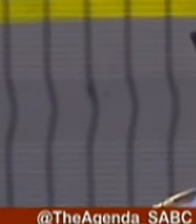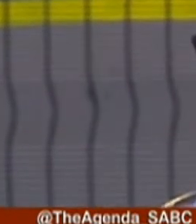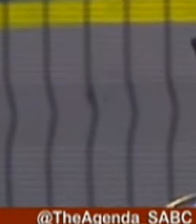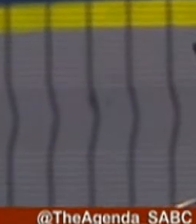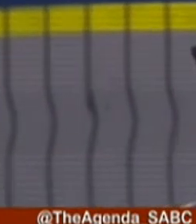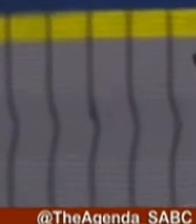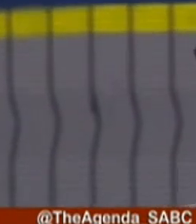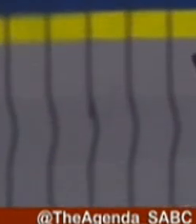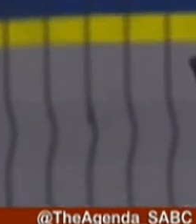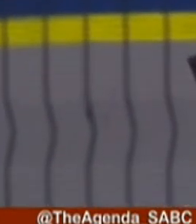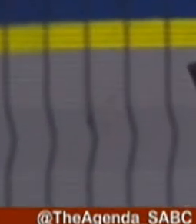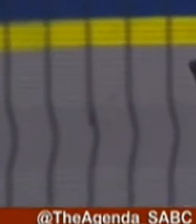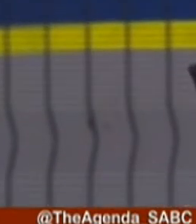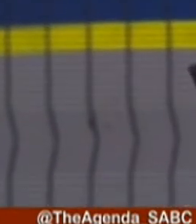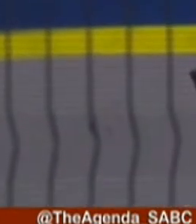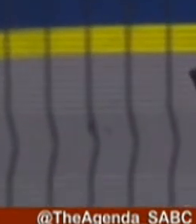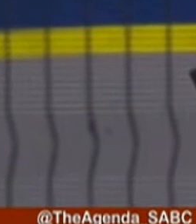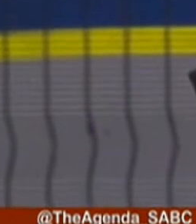That will treat